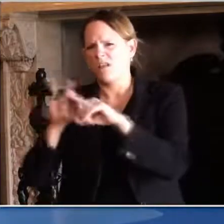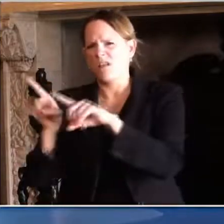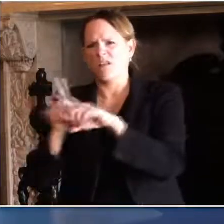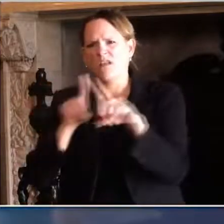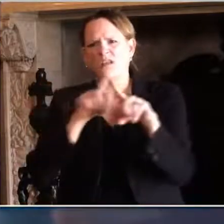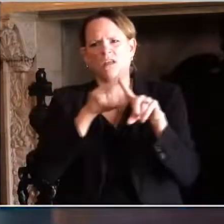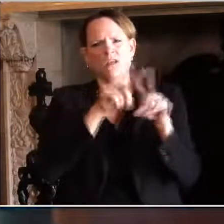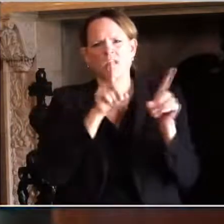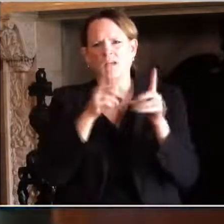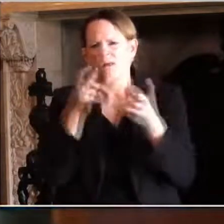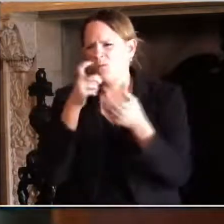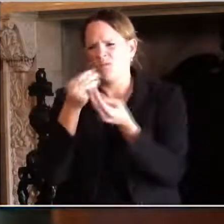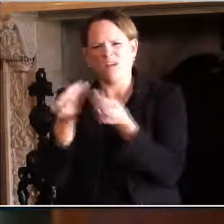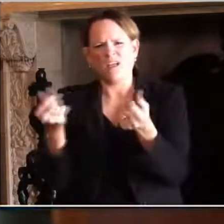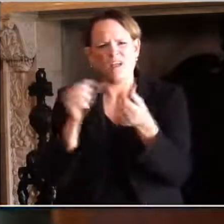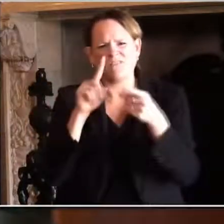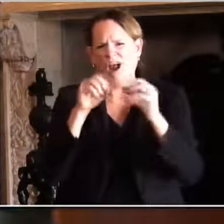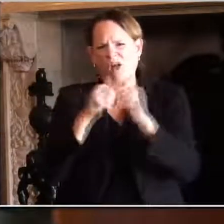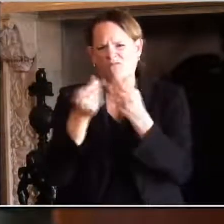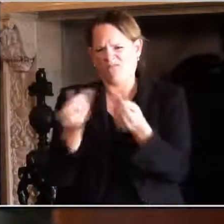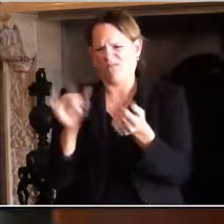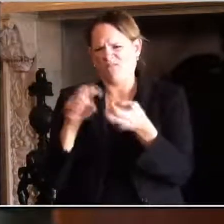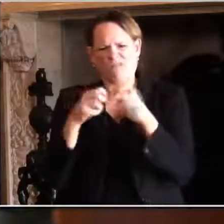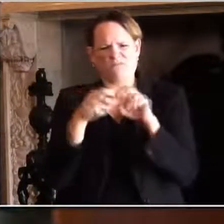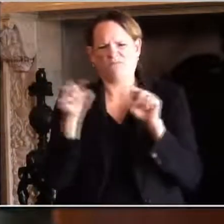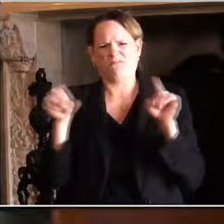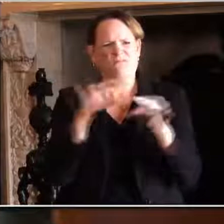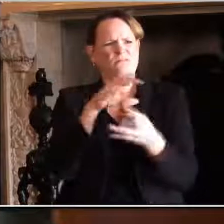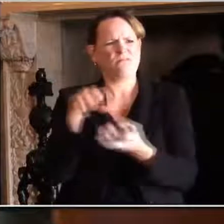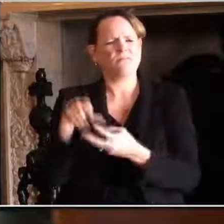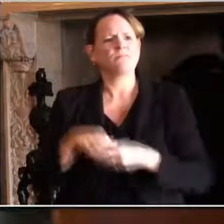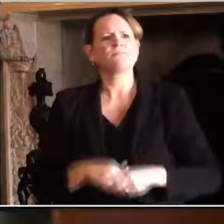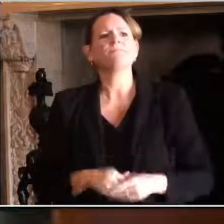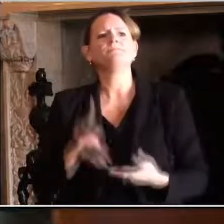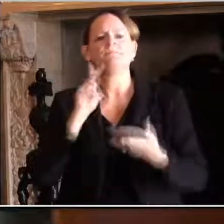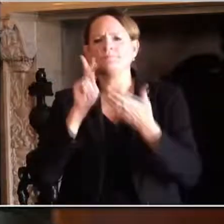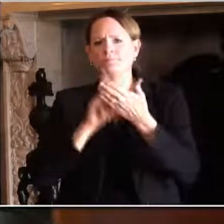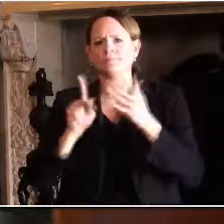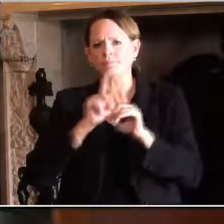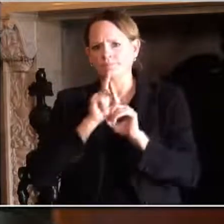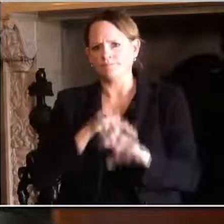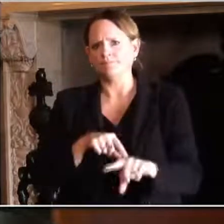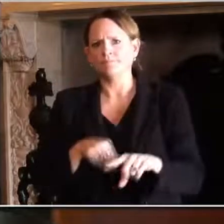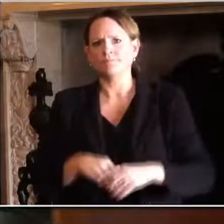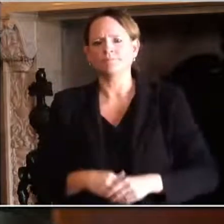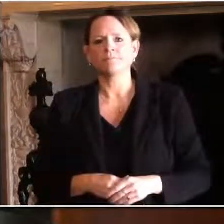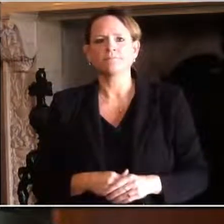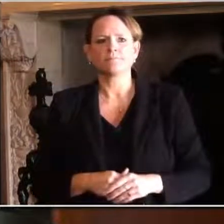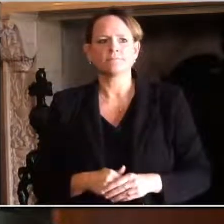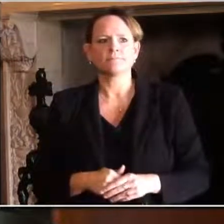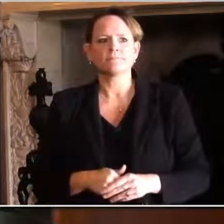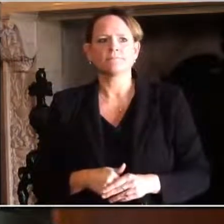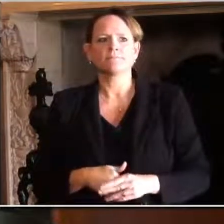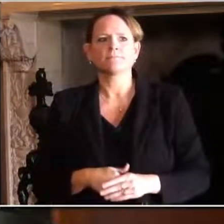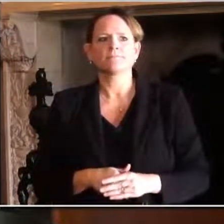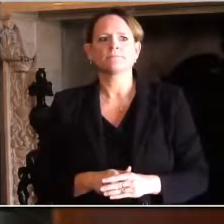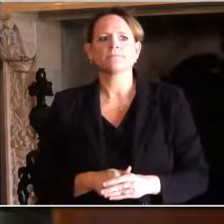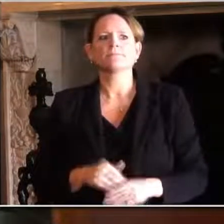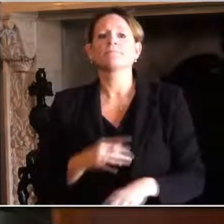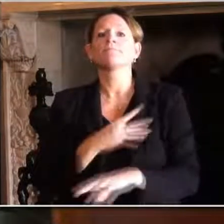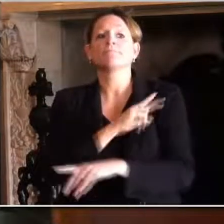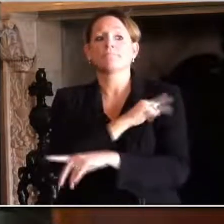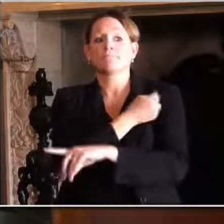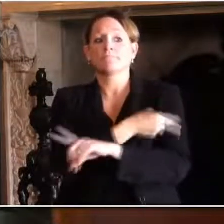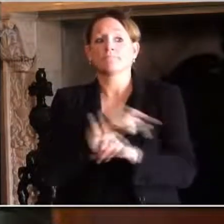question. You know, we were, the hospitals were given very little notice on some new reporting